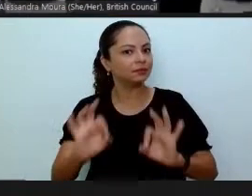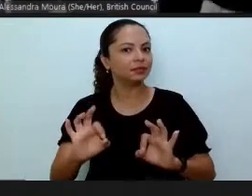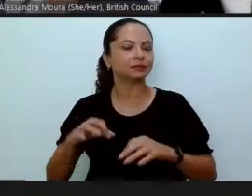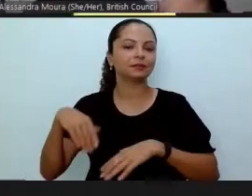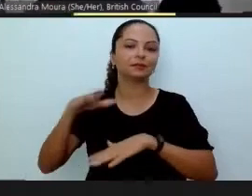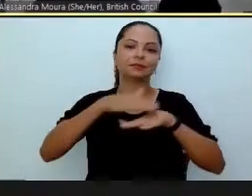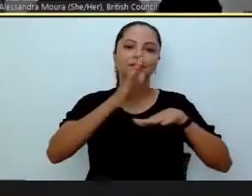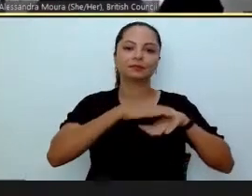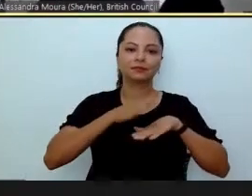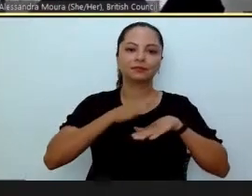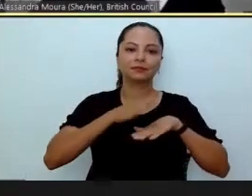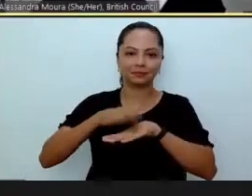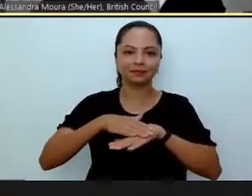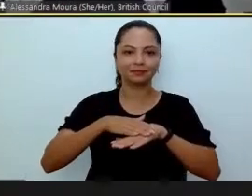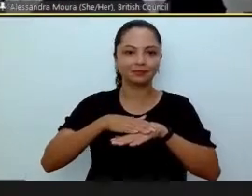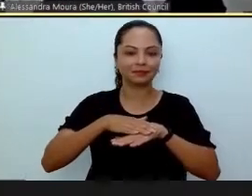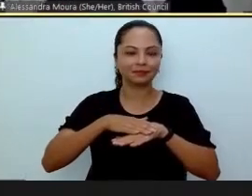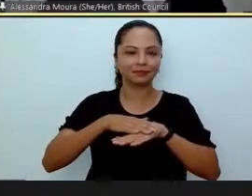God.